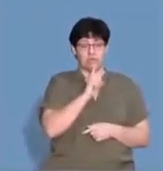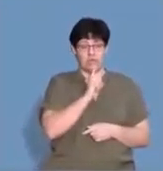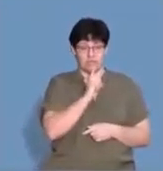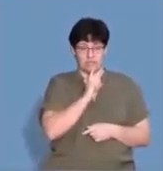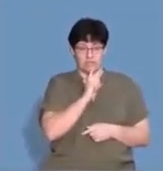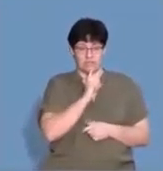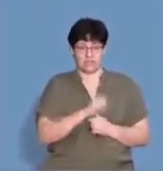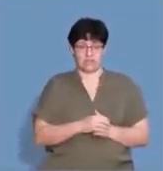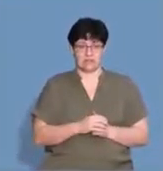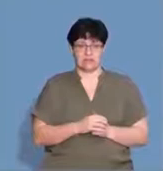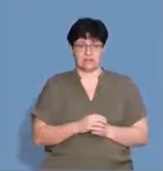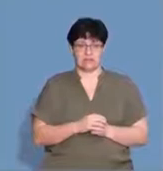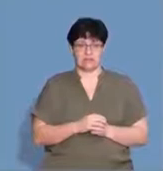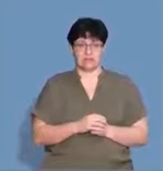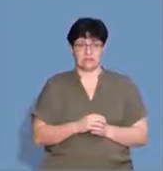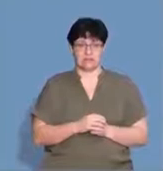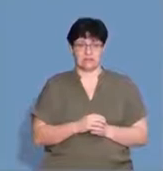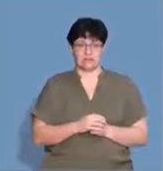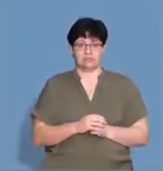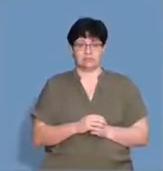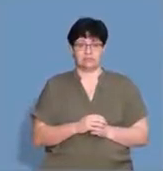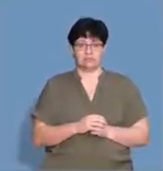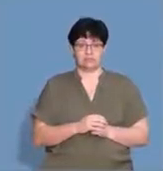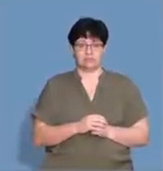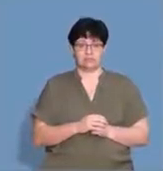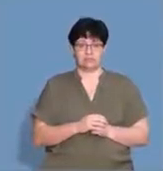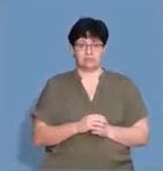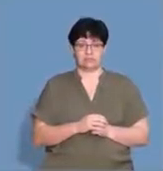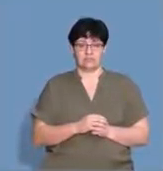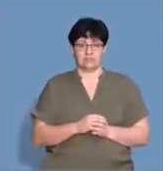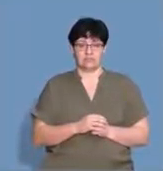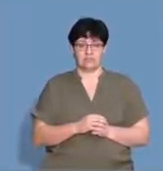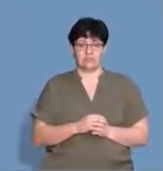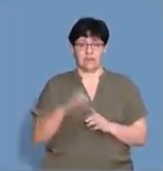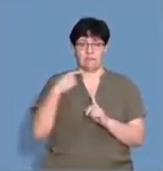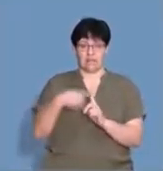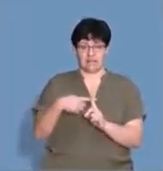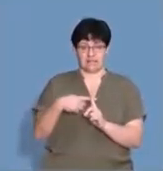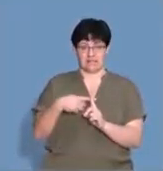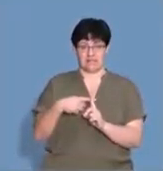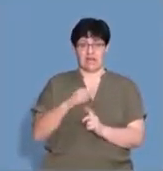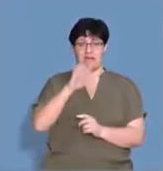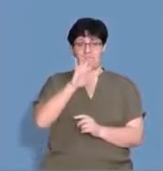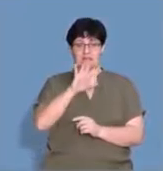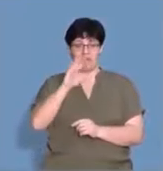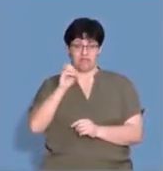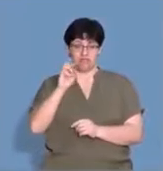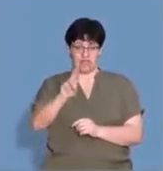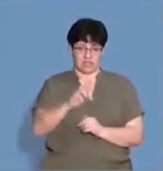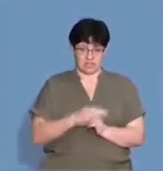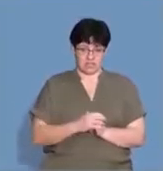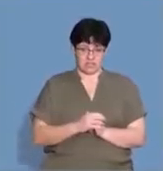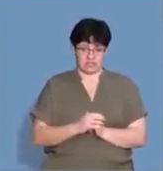Rand, let's just write in the expenses, was 2,000 Rand plus 500 Rand